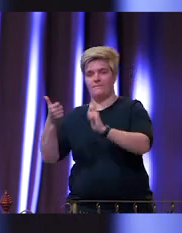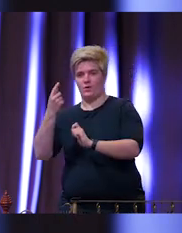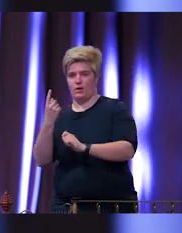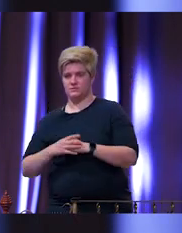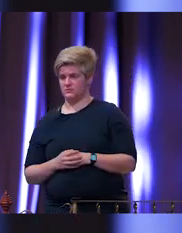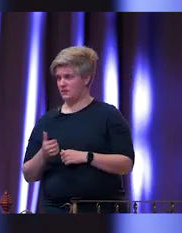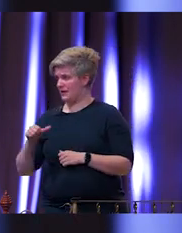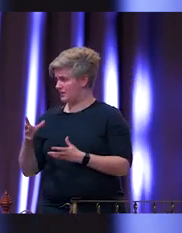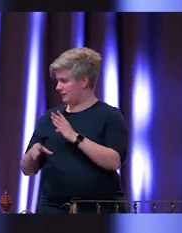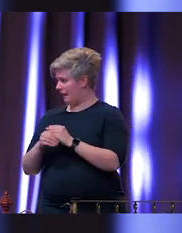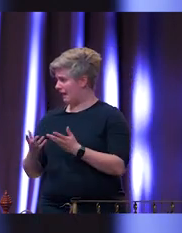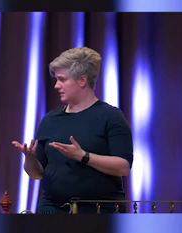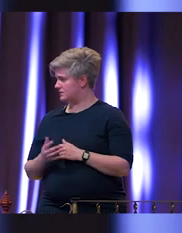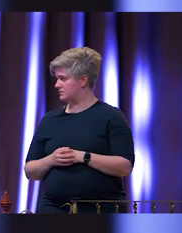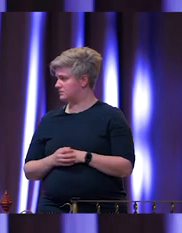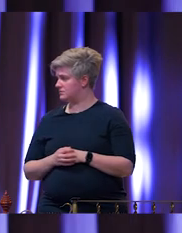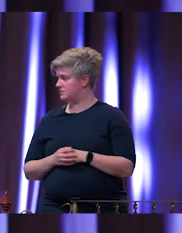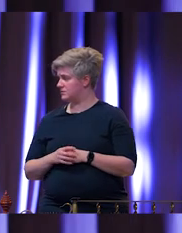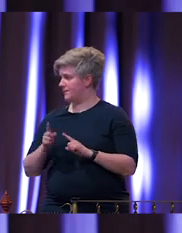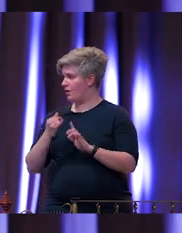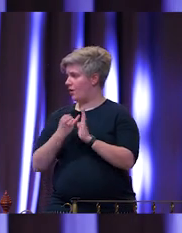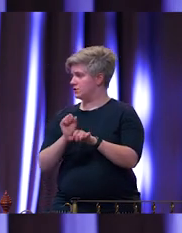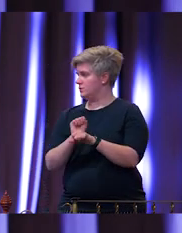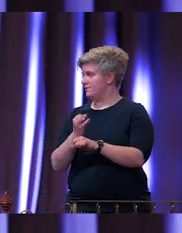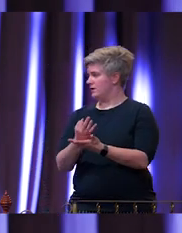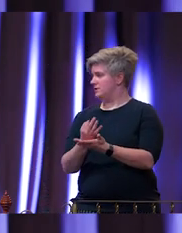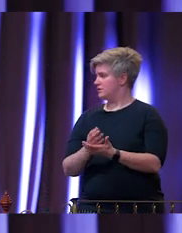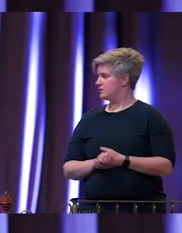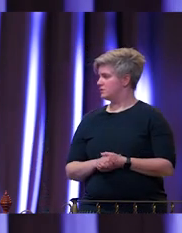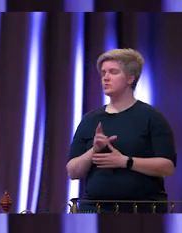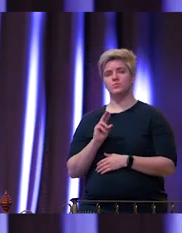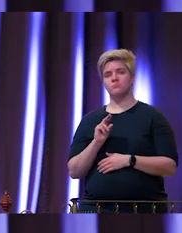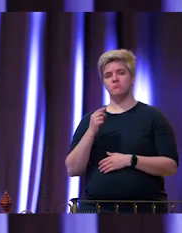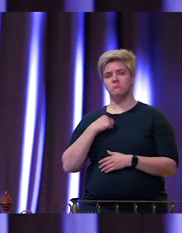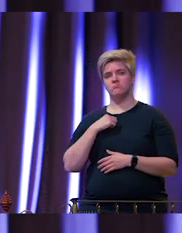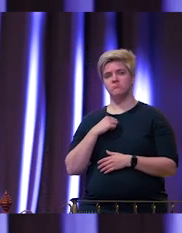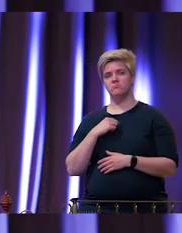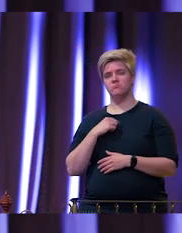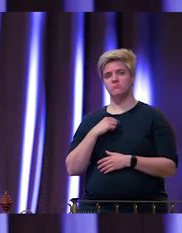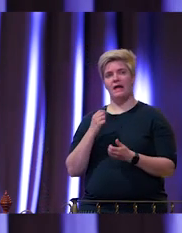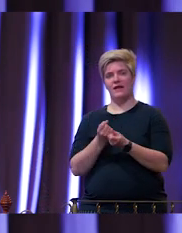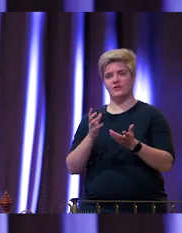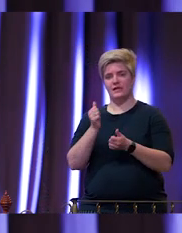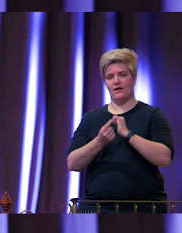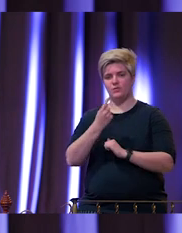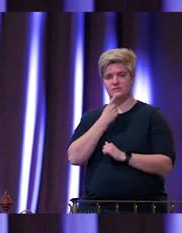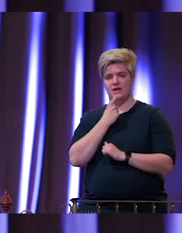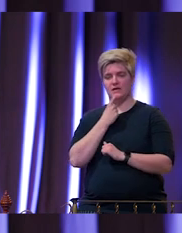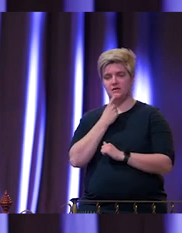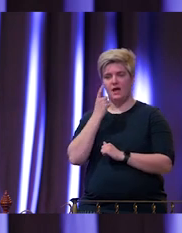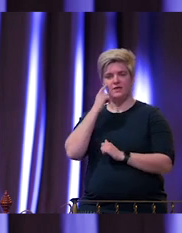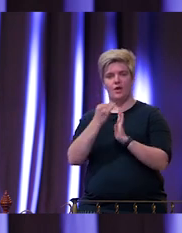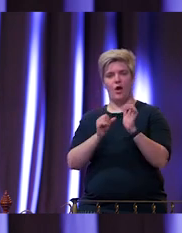add to that, Ellen, regarding Arts Work Fund? No, I mean, everything that everybody has said, and Arts Work Fund, I think that's one